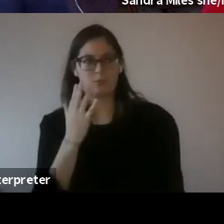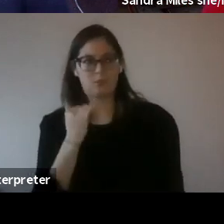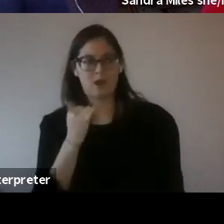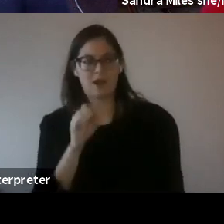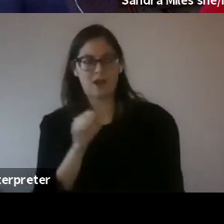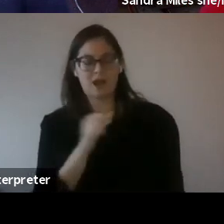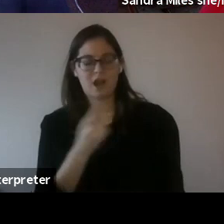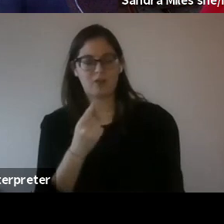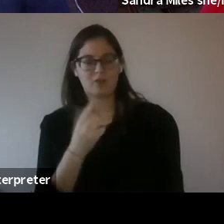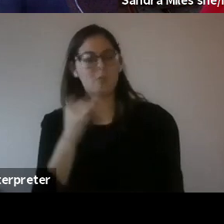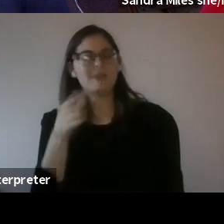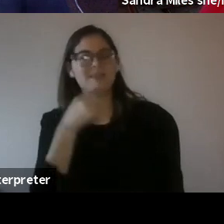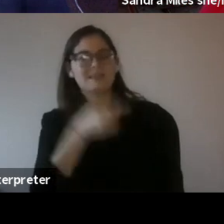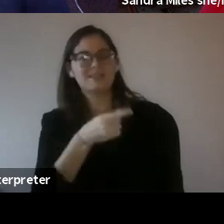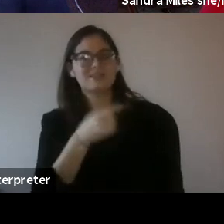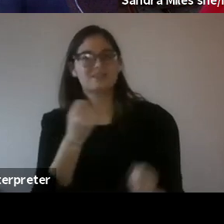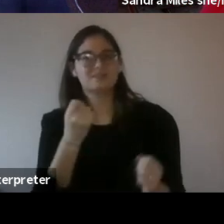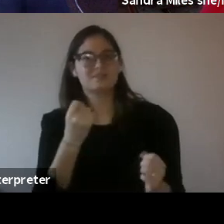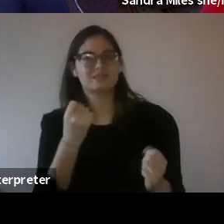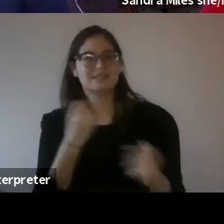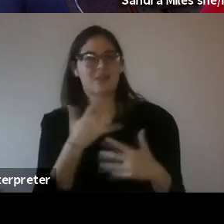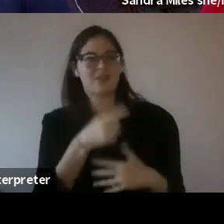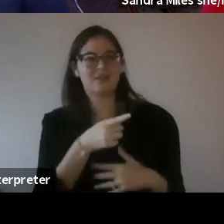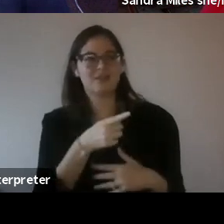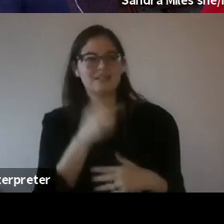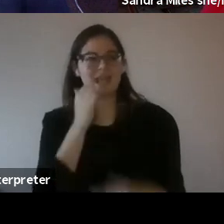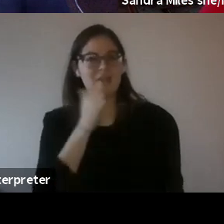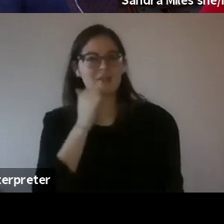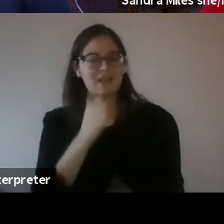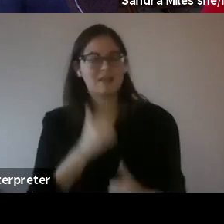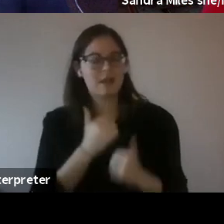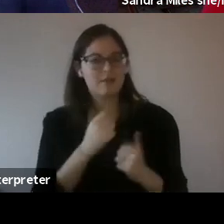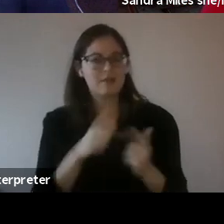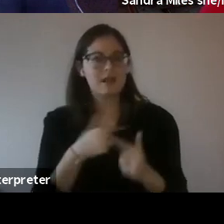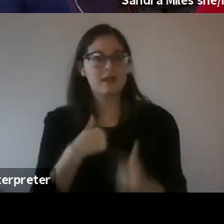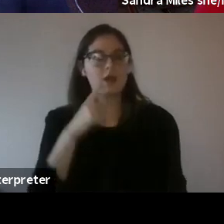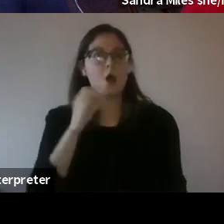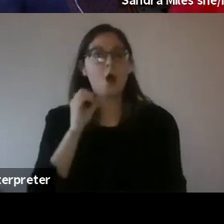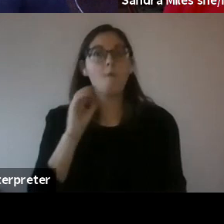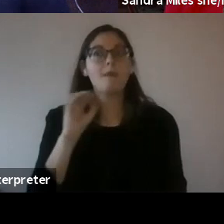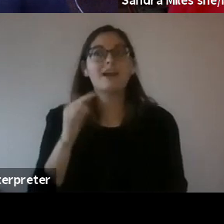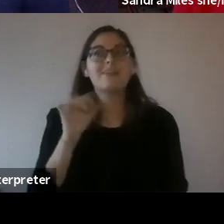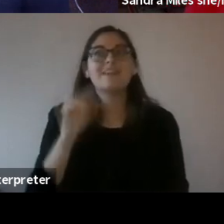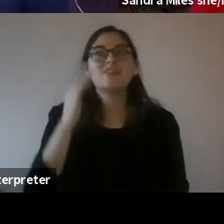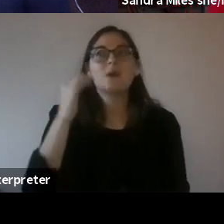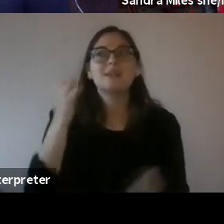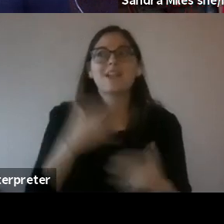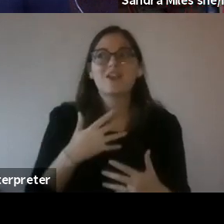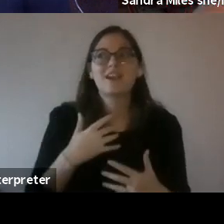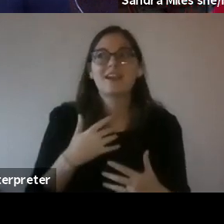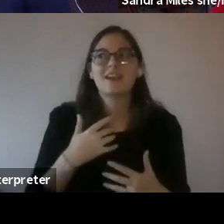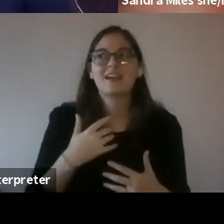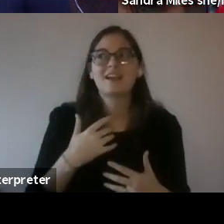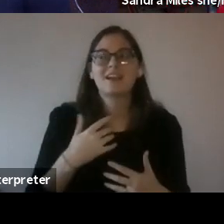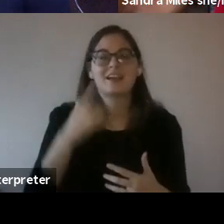why are they saying this is scary? This is everyday life. And then I was like, oh my God, that's why it's scary. Because of